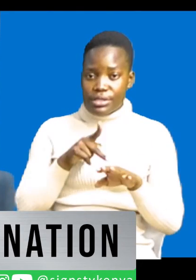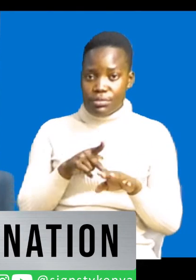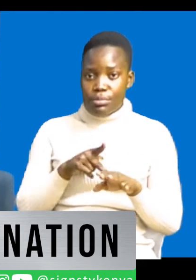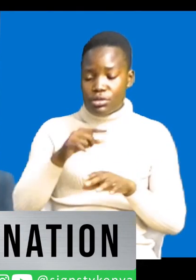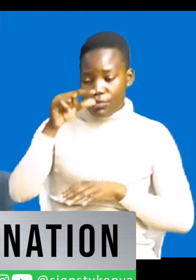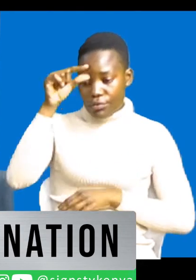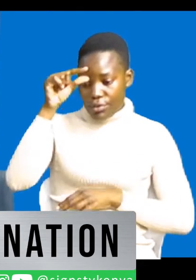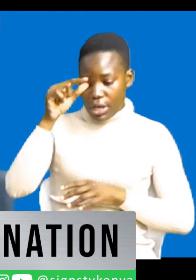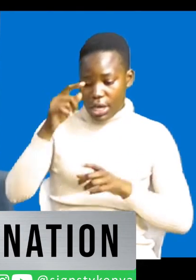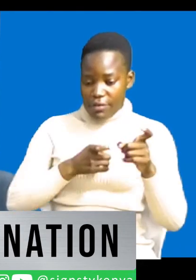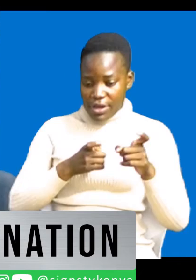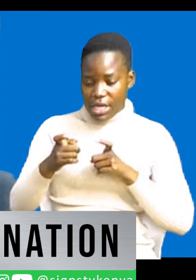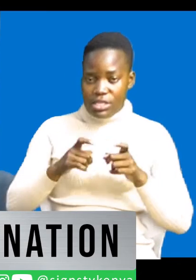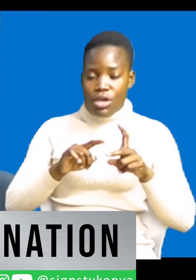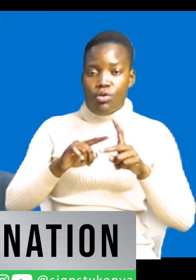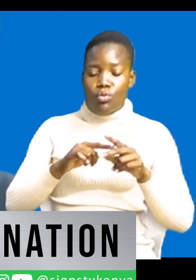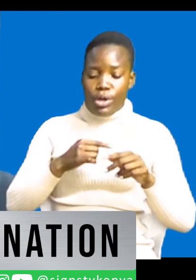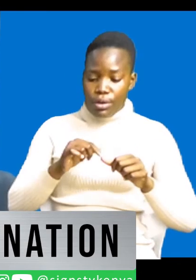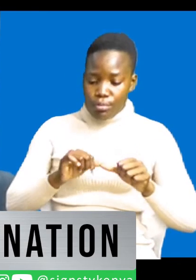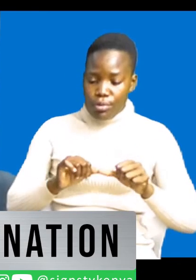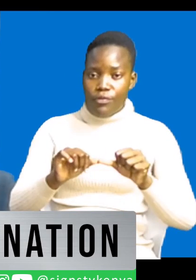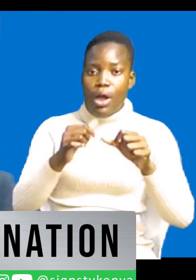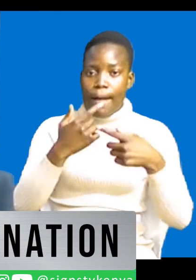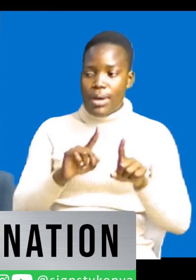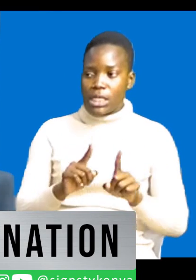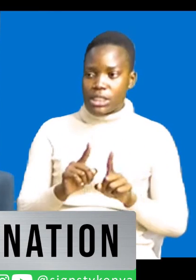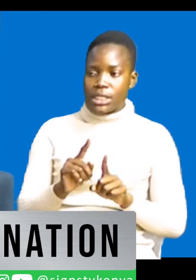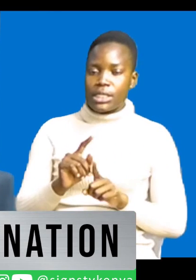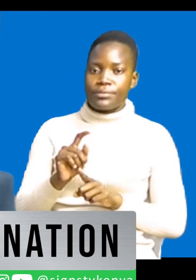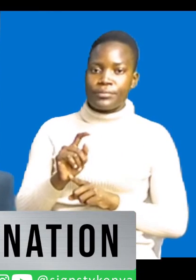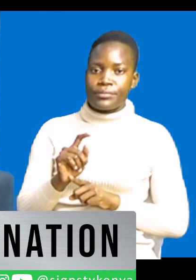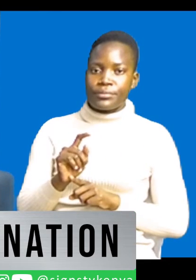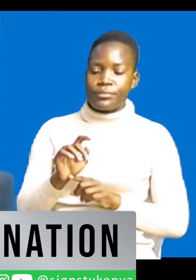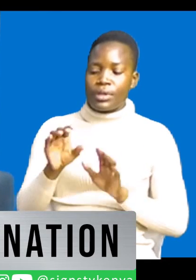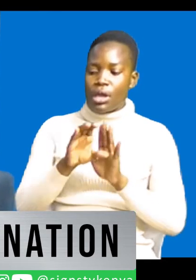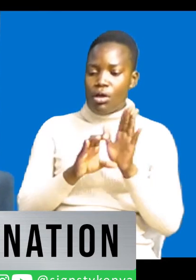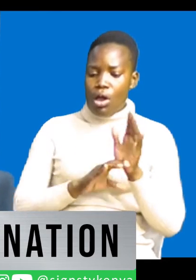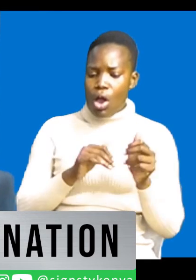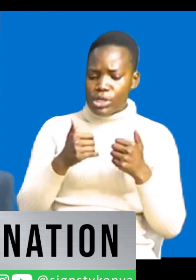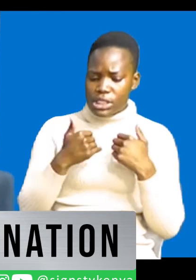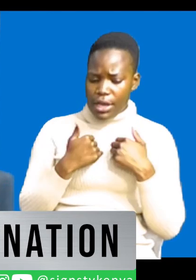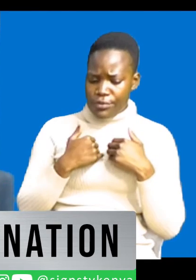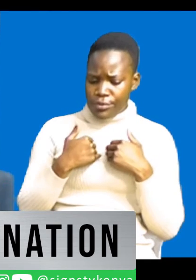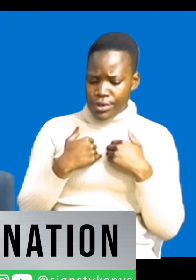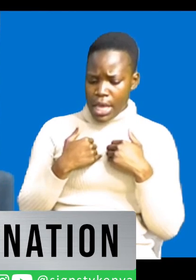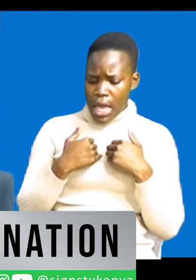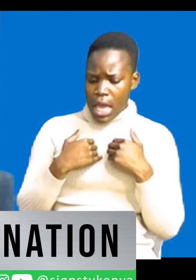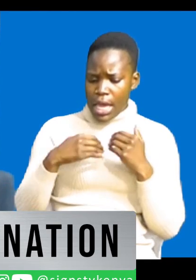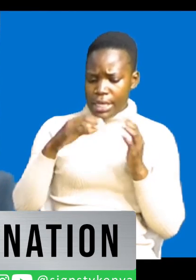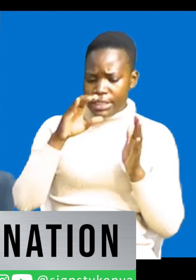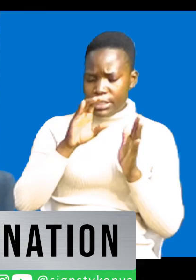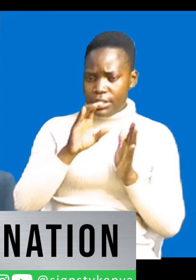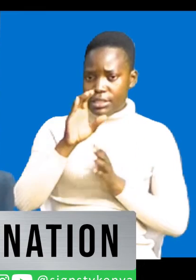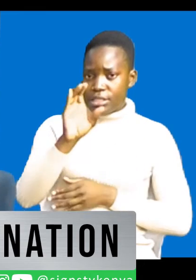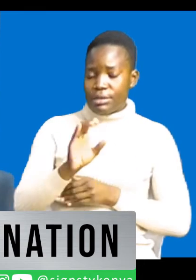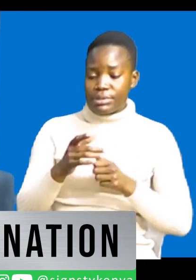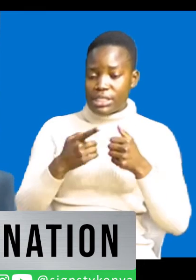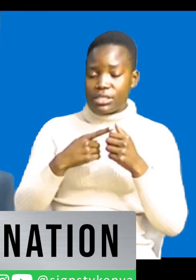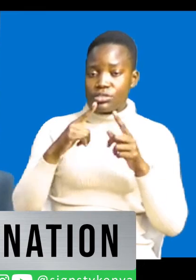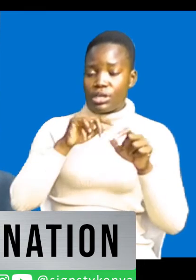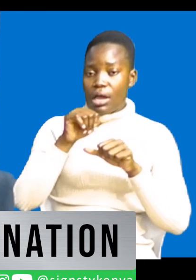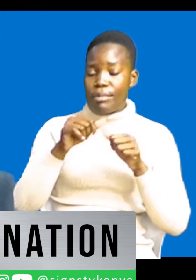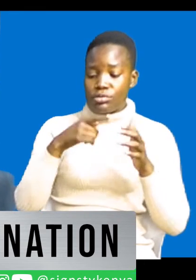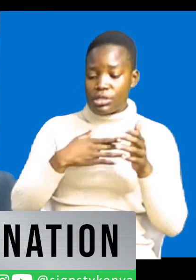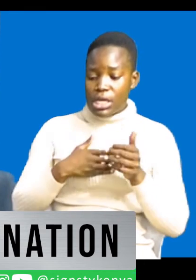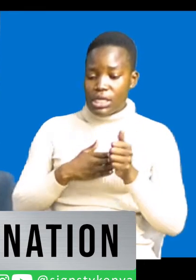tunaanza kusonga mahali. Lakini Kenya hii ndiyo katiba iko na chapter 6 inasema mambo ya leadership and integrity.